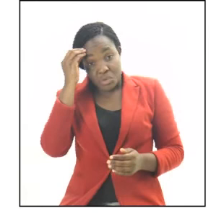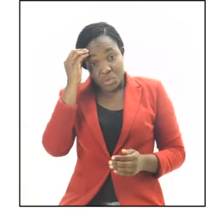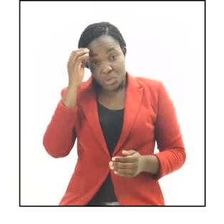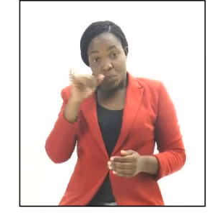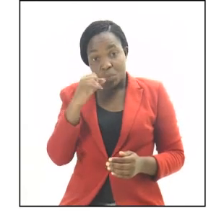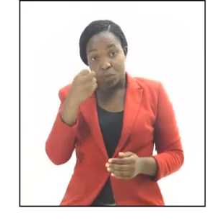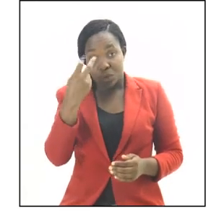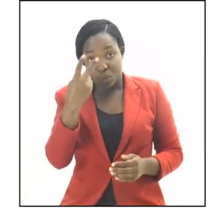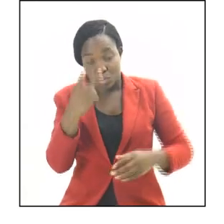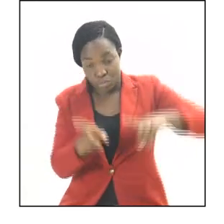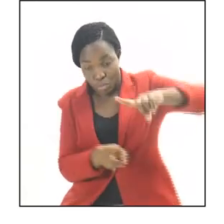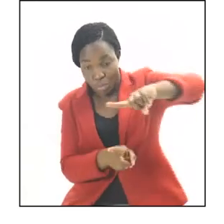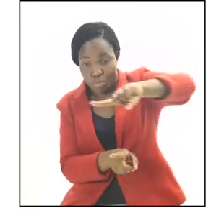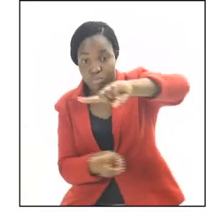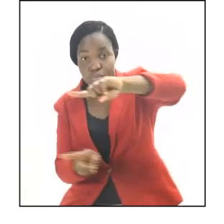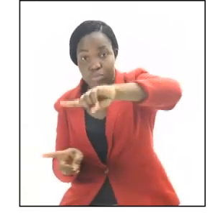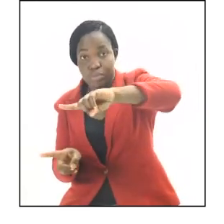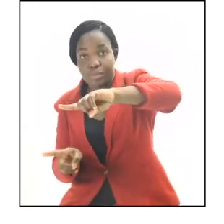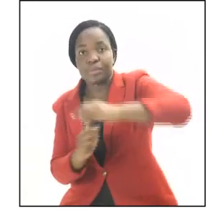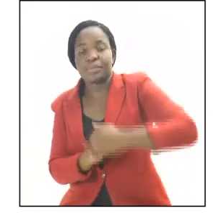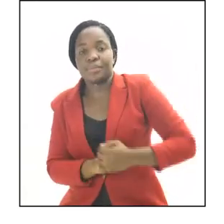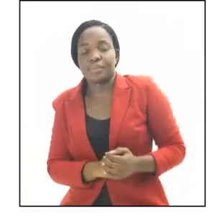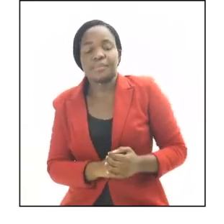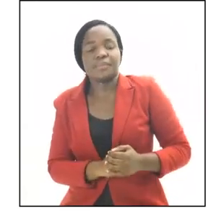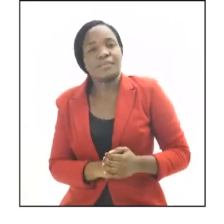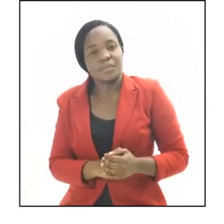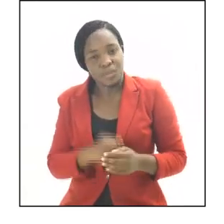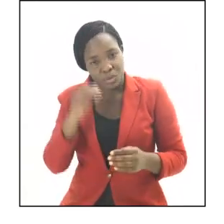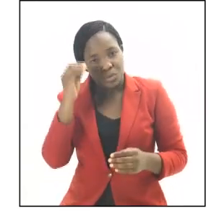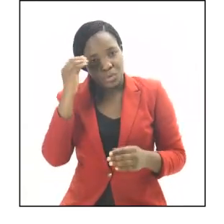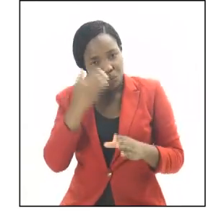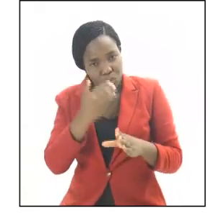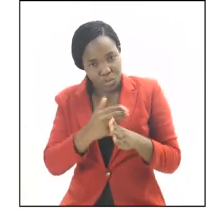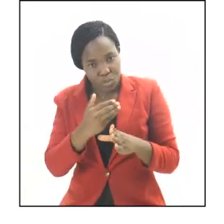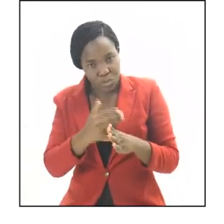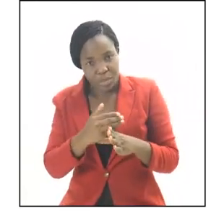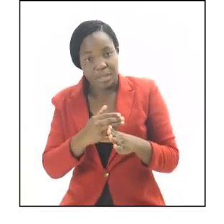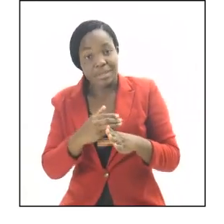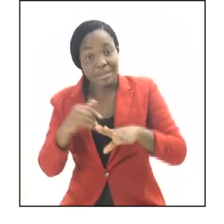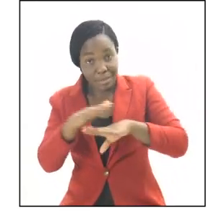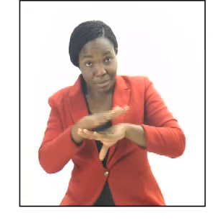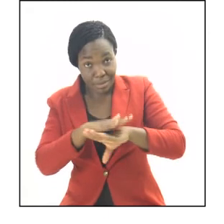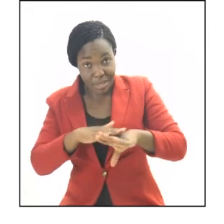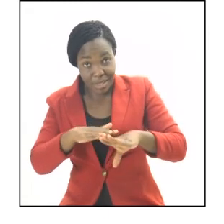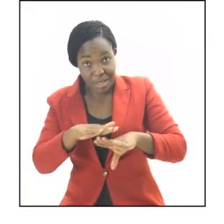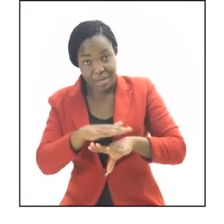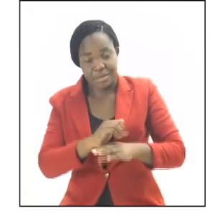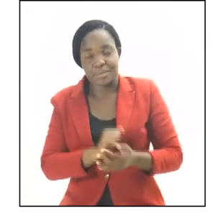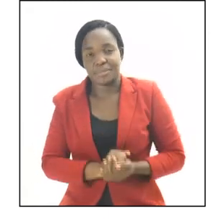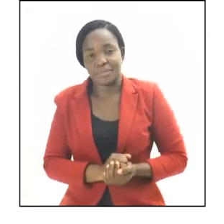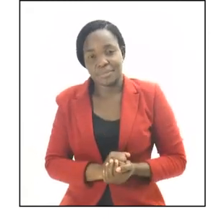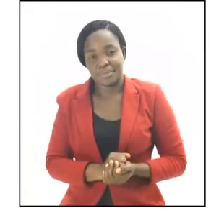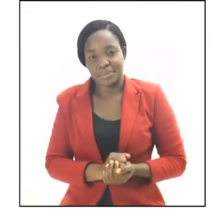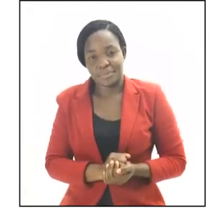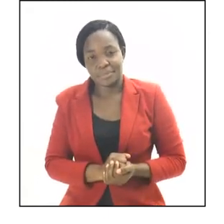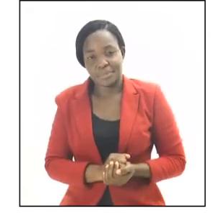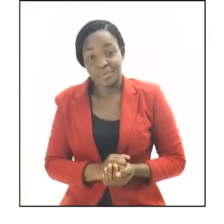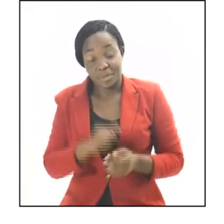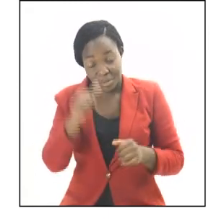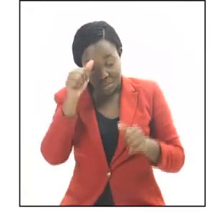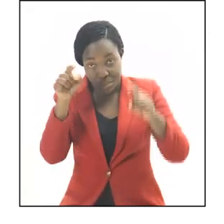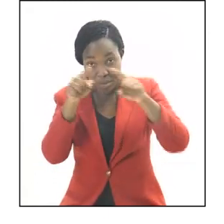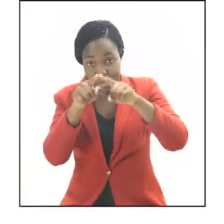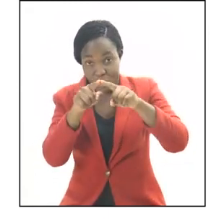sides are parallel, you can also work out the area of a trapezium. Remember, in these